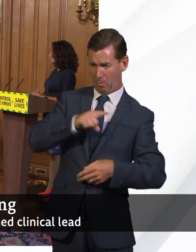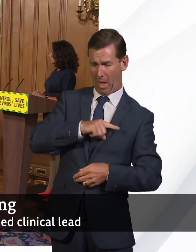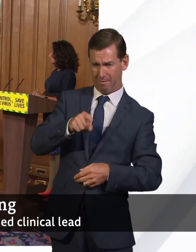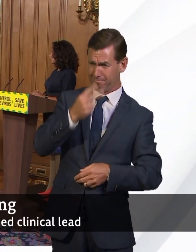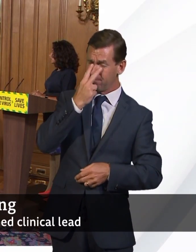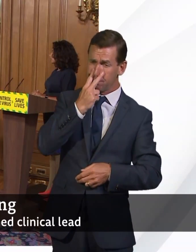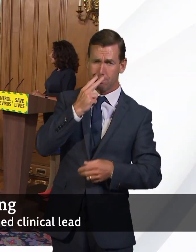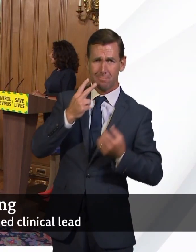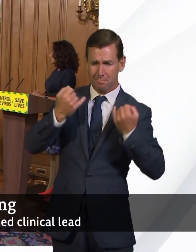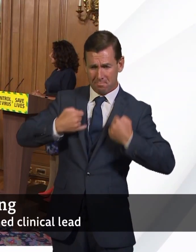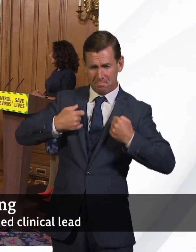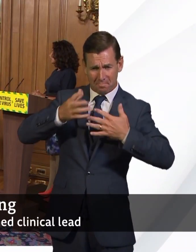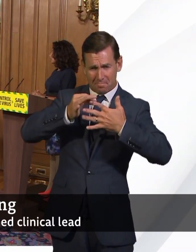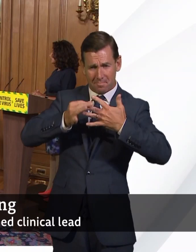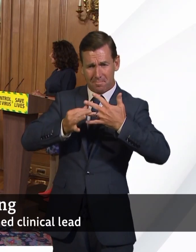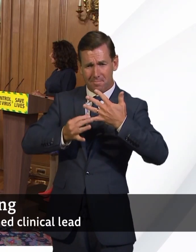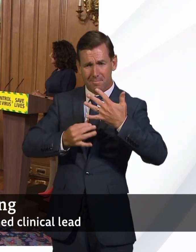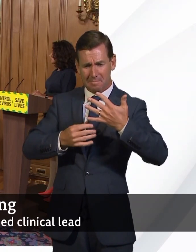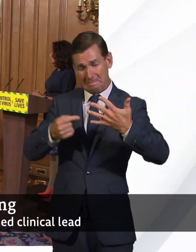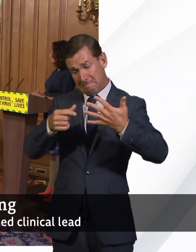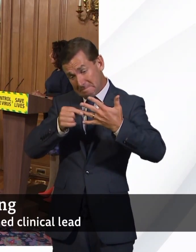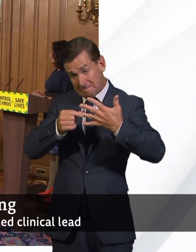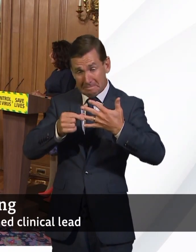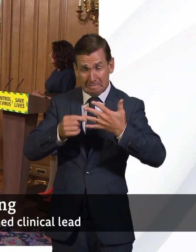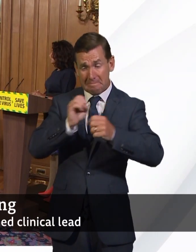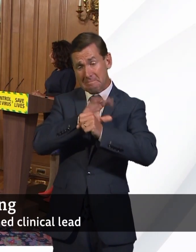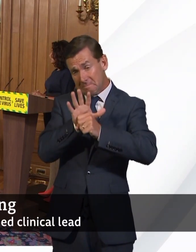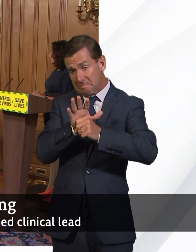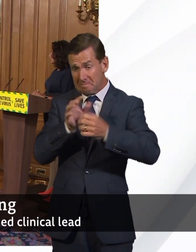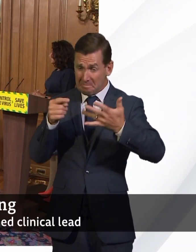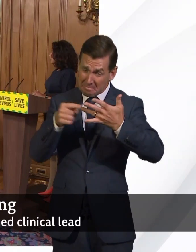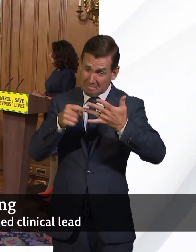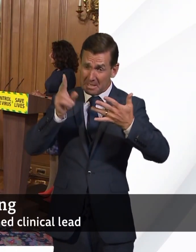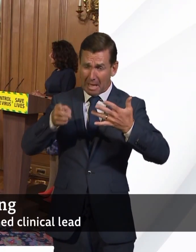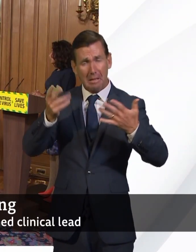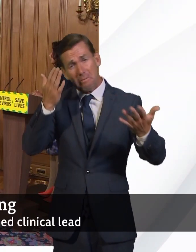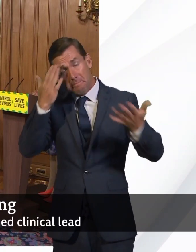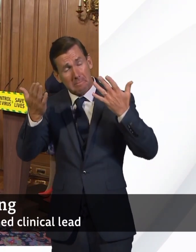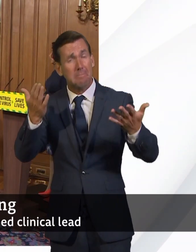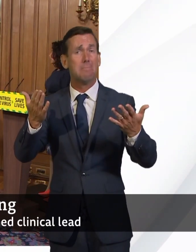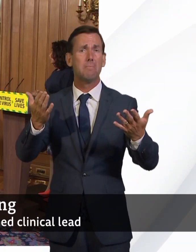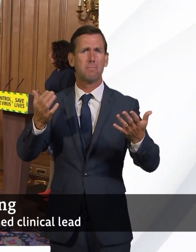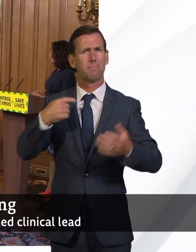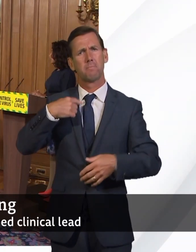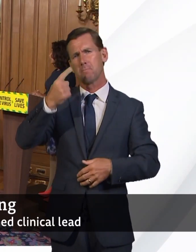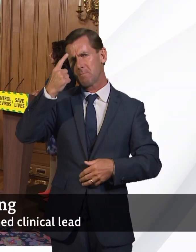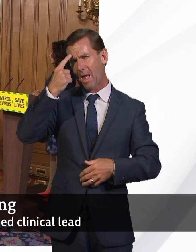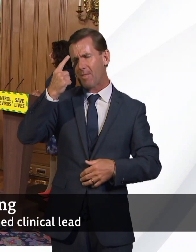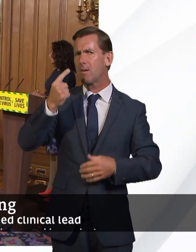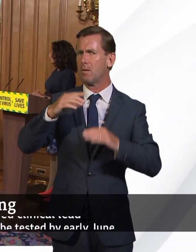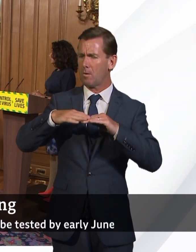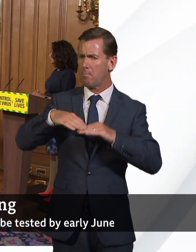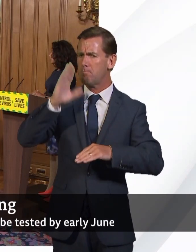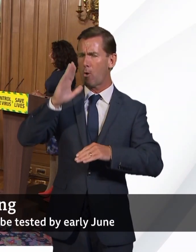actually, what the overriding cause of death is. I think it's quite likely that there are more deaths